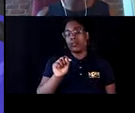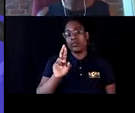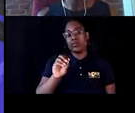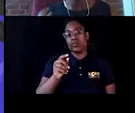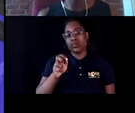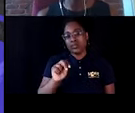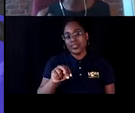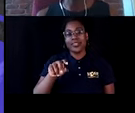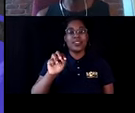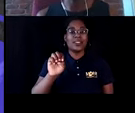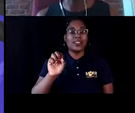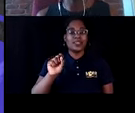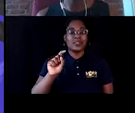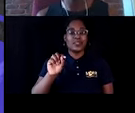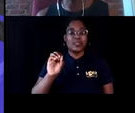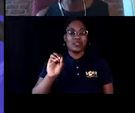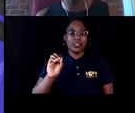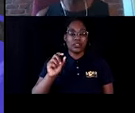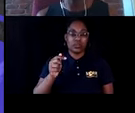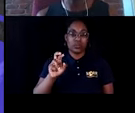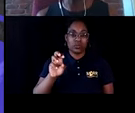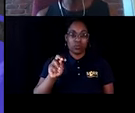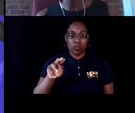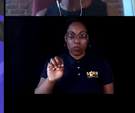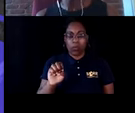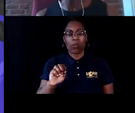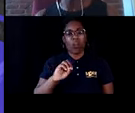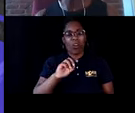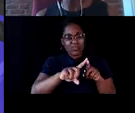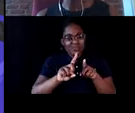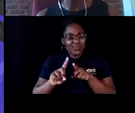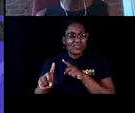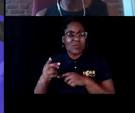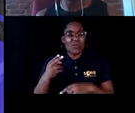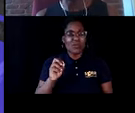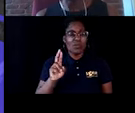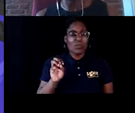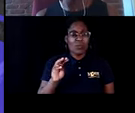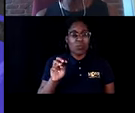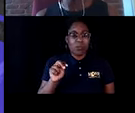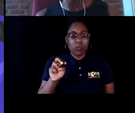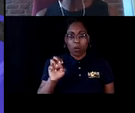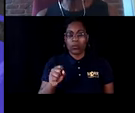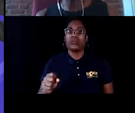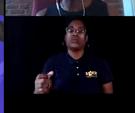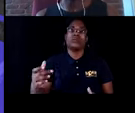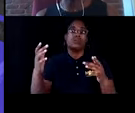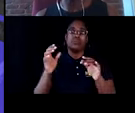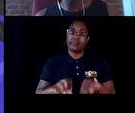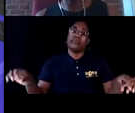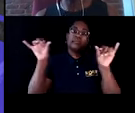testosterone, they are consistently referred to commonly as male hormones and female hormones,